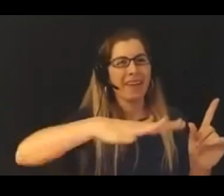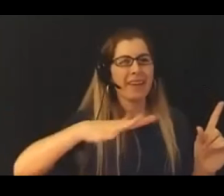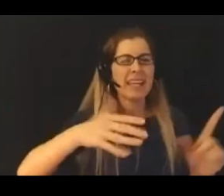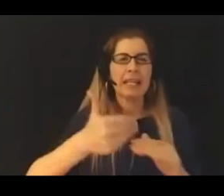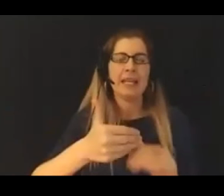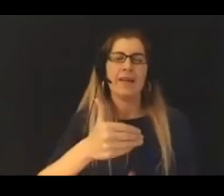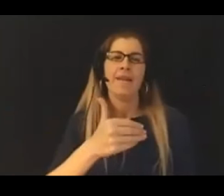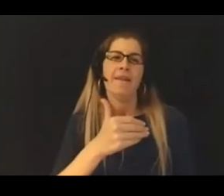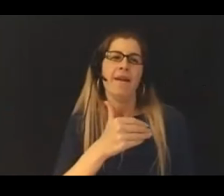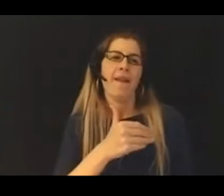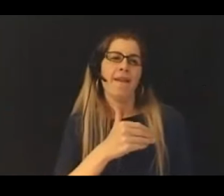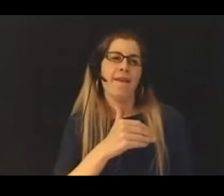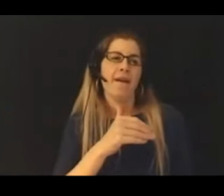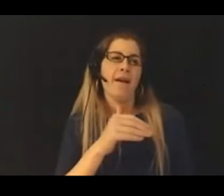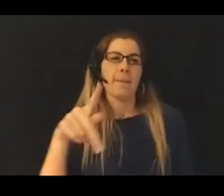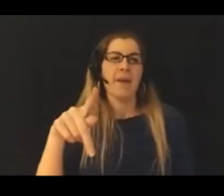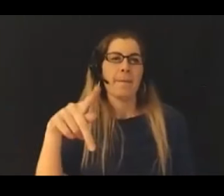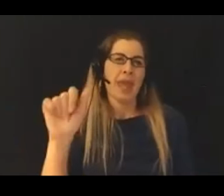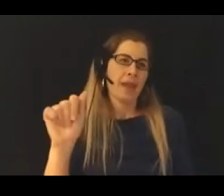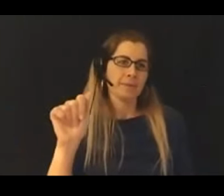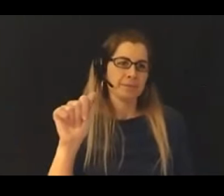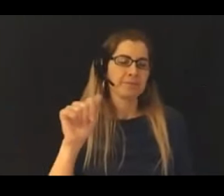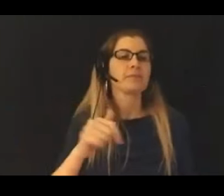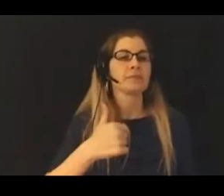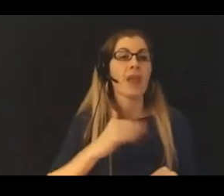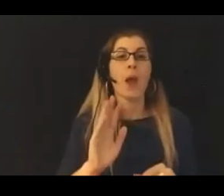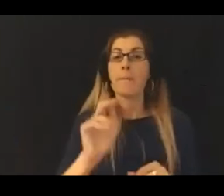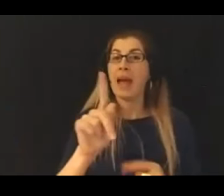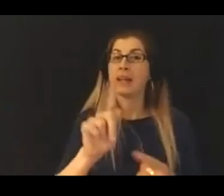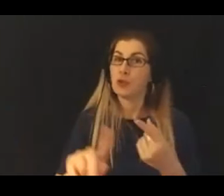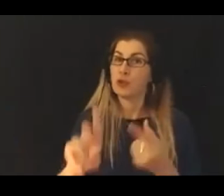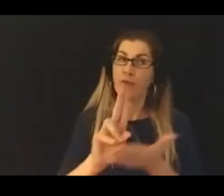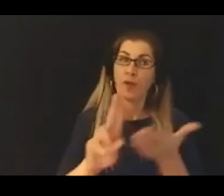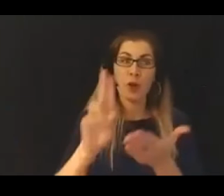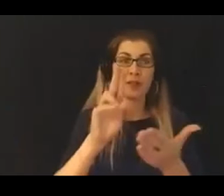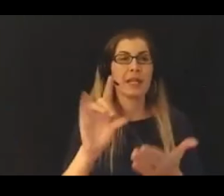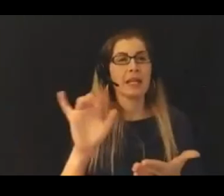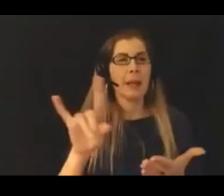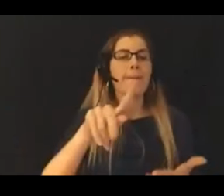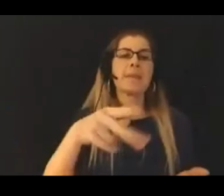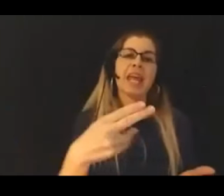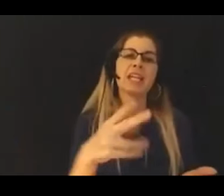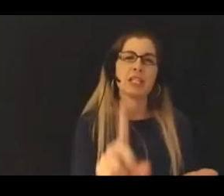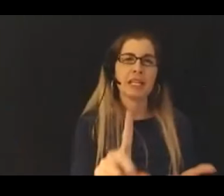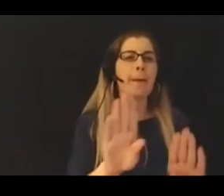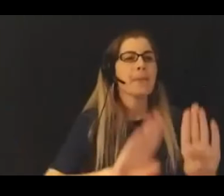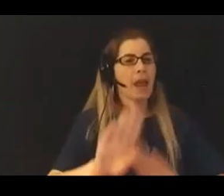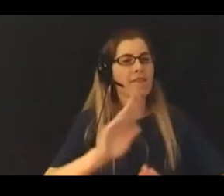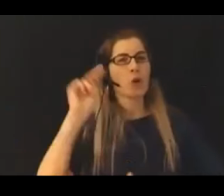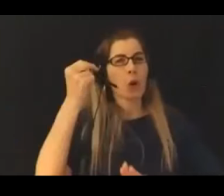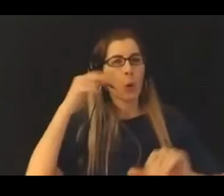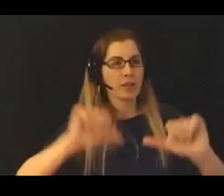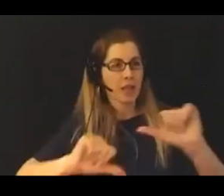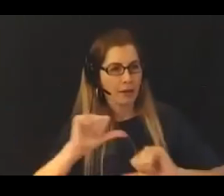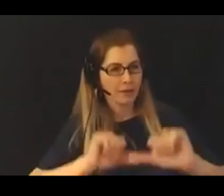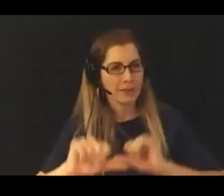Philadelphia. So went back and did my Ph.D. in behavioral and neuroscience at Rutgers. And there